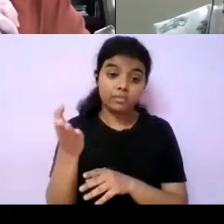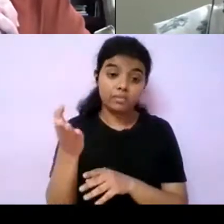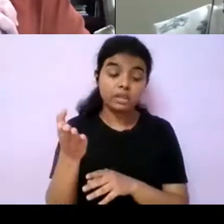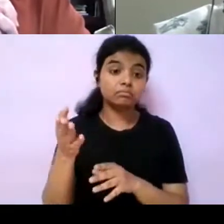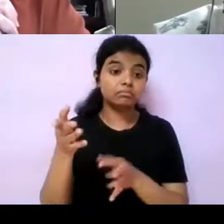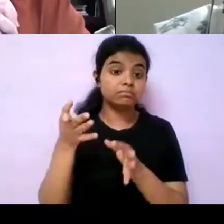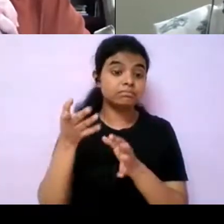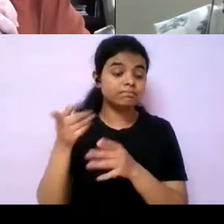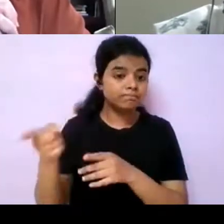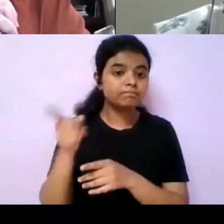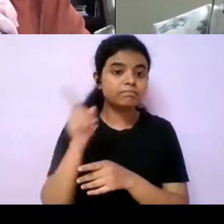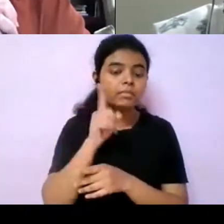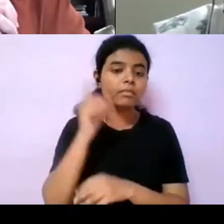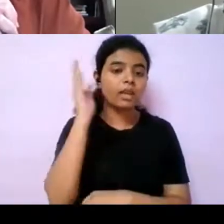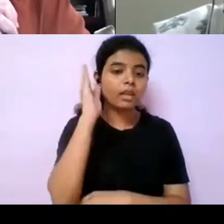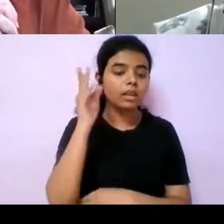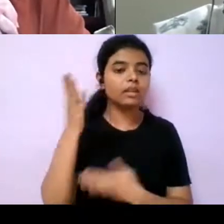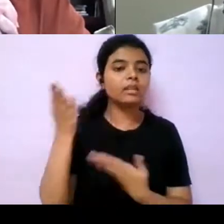on deafness and disability.